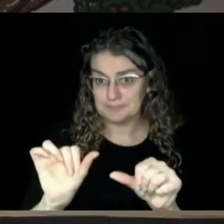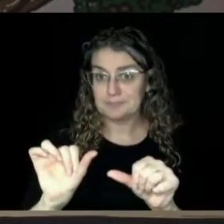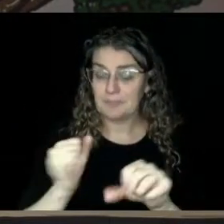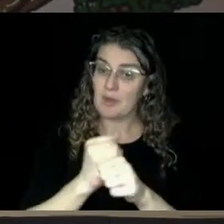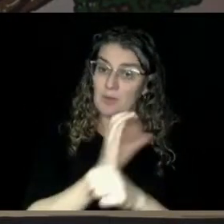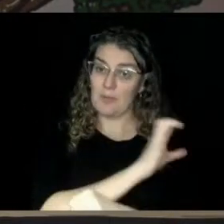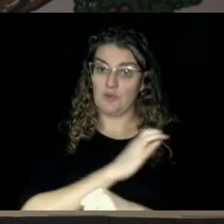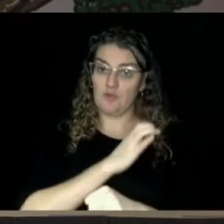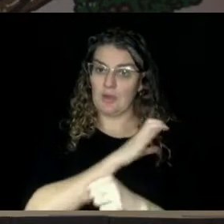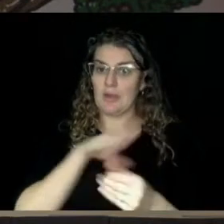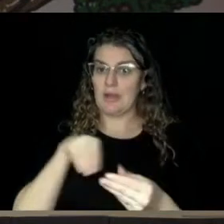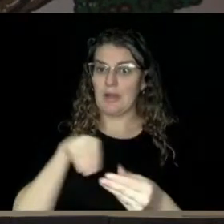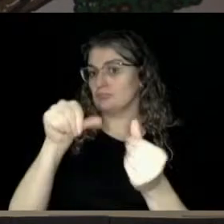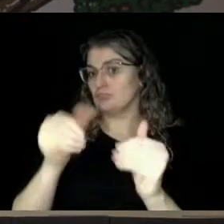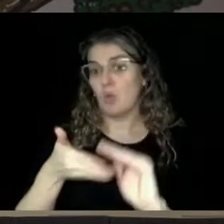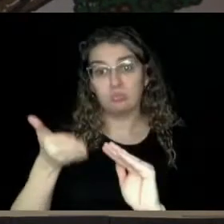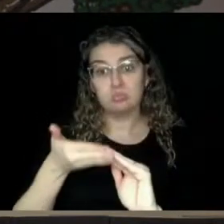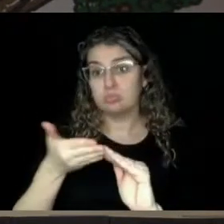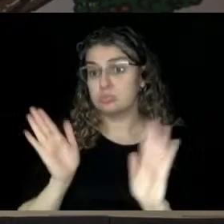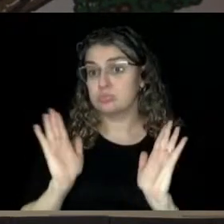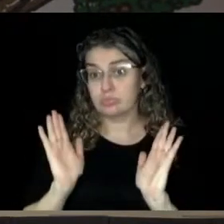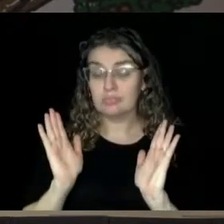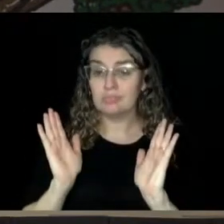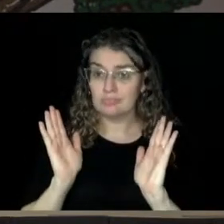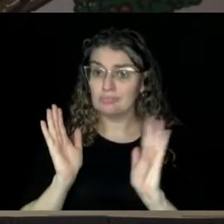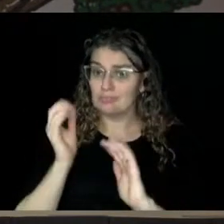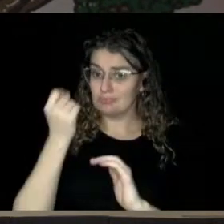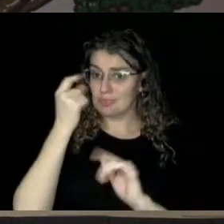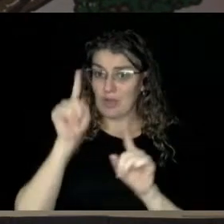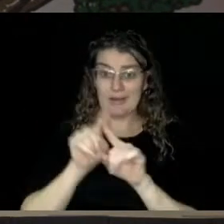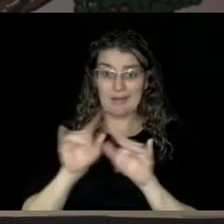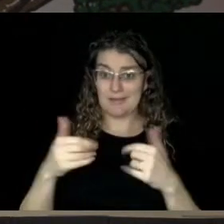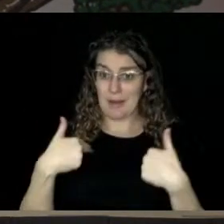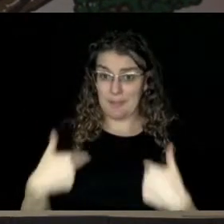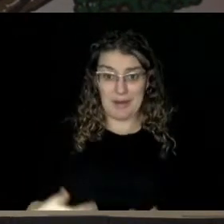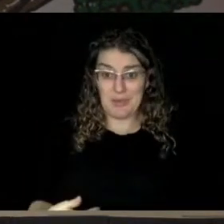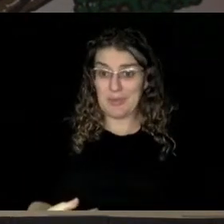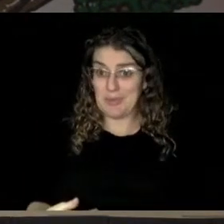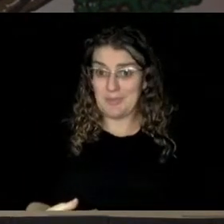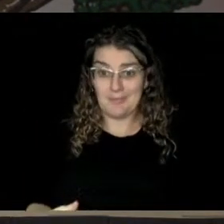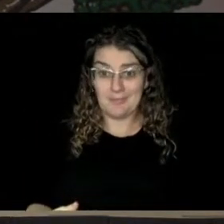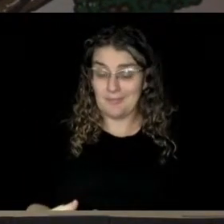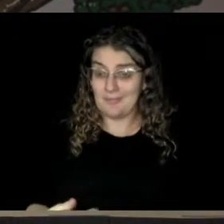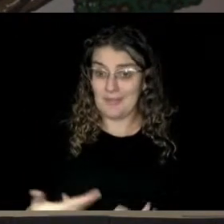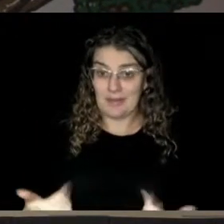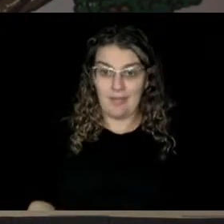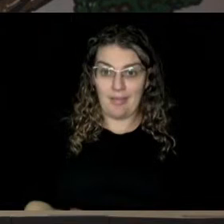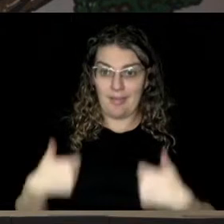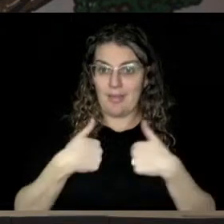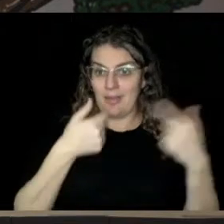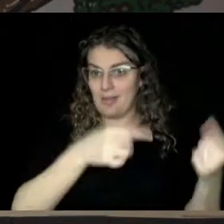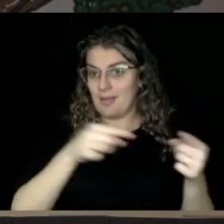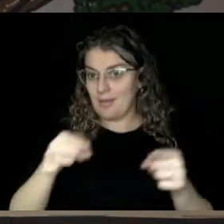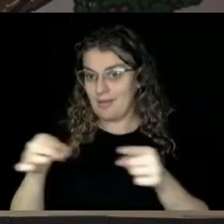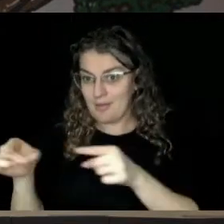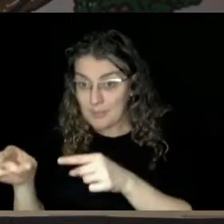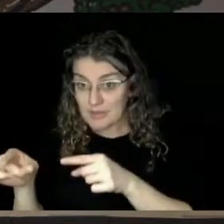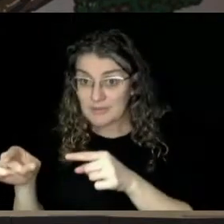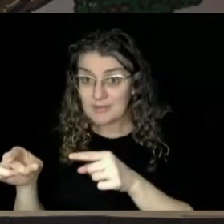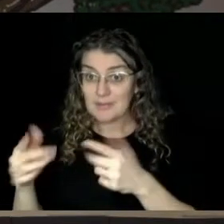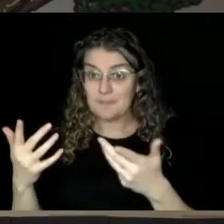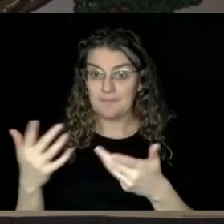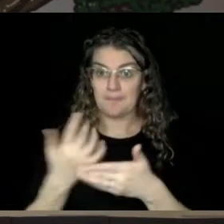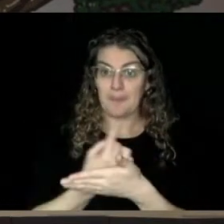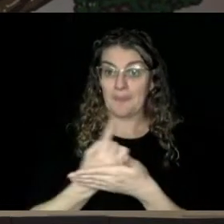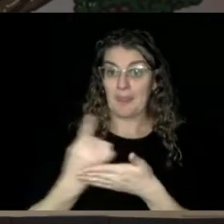as efficiently as possible. And we know people have life-changing events that happen, so when they're booking appointments a week